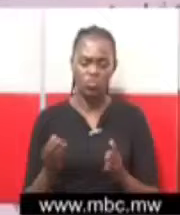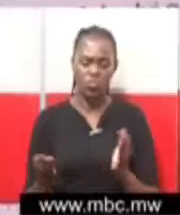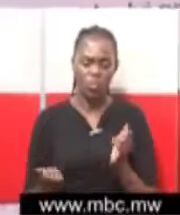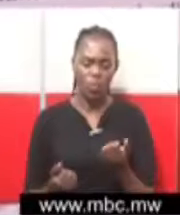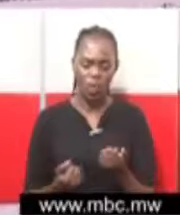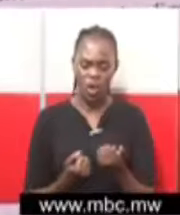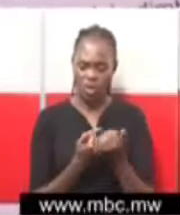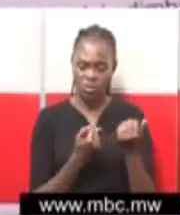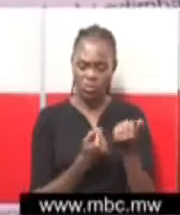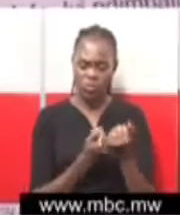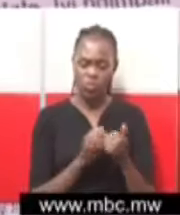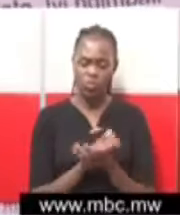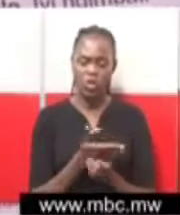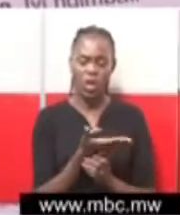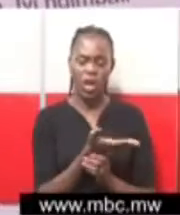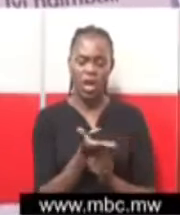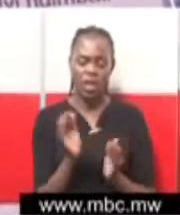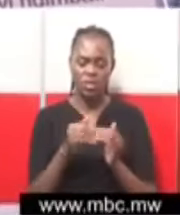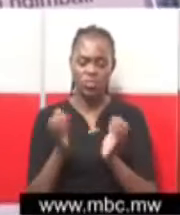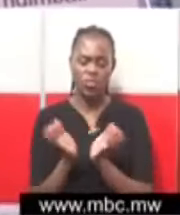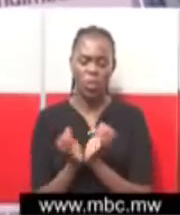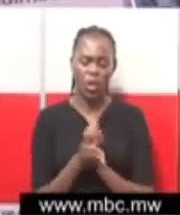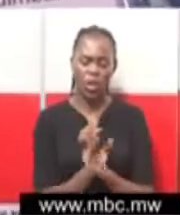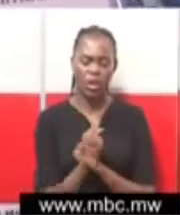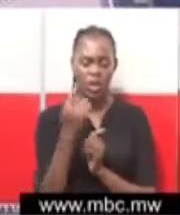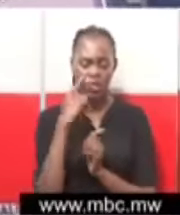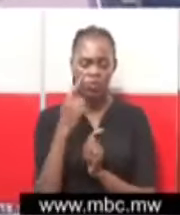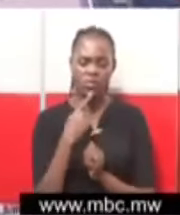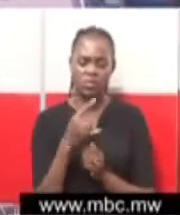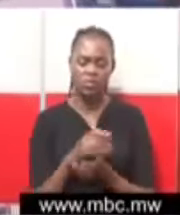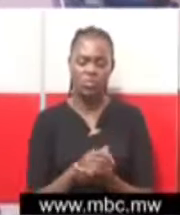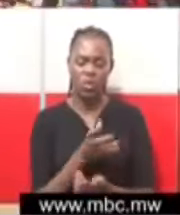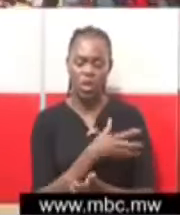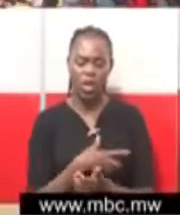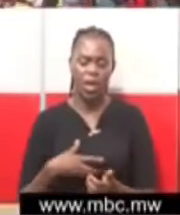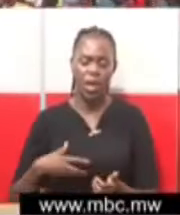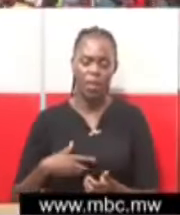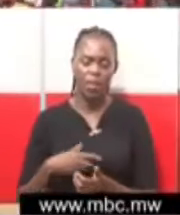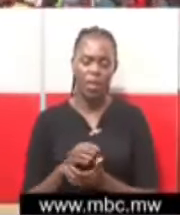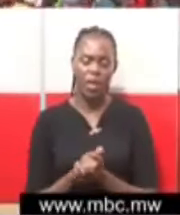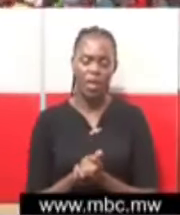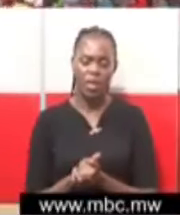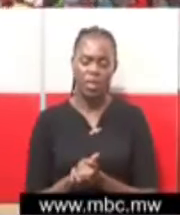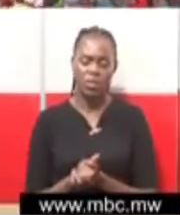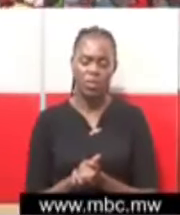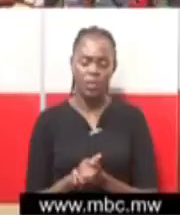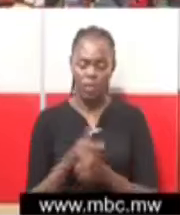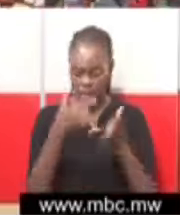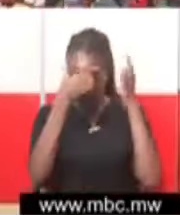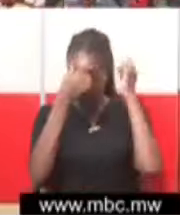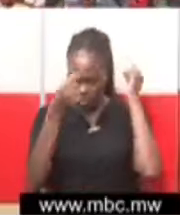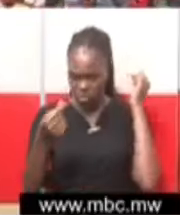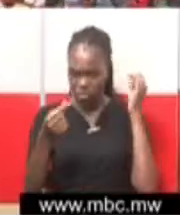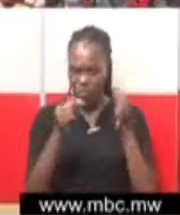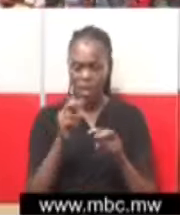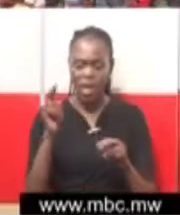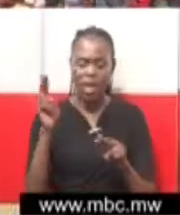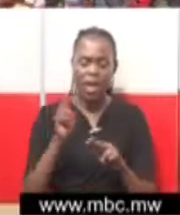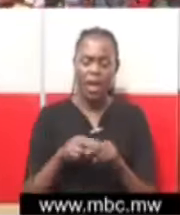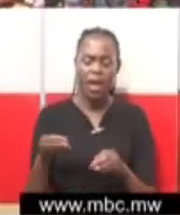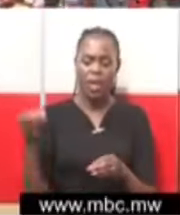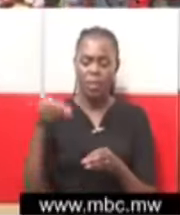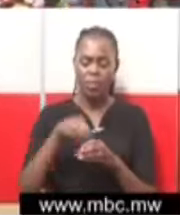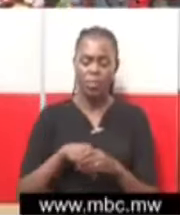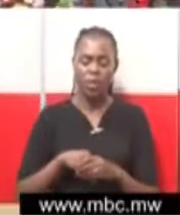promoting, that each and every party should make sure that women parliamentarians, councillors, should take part in the